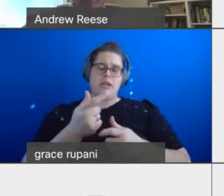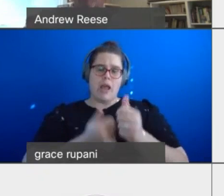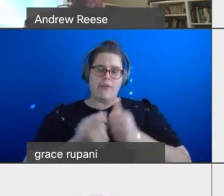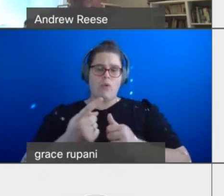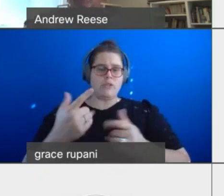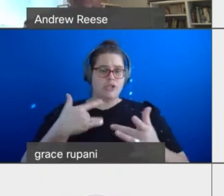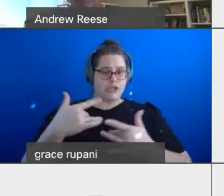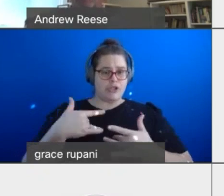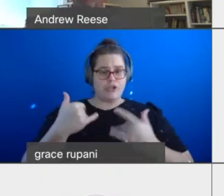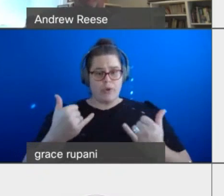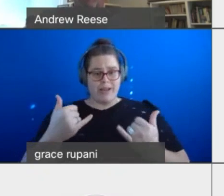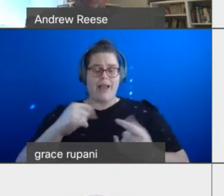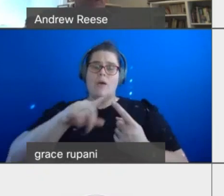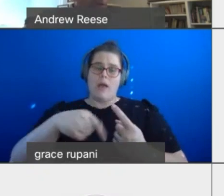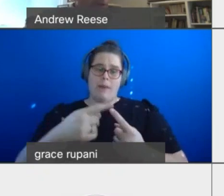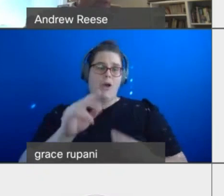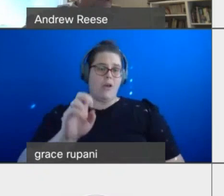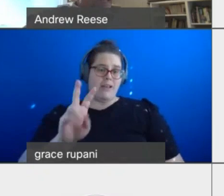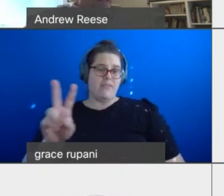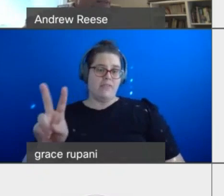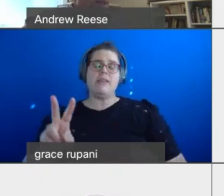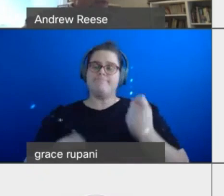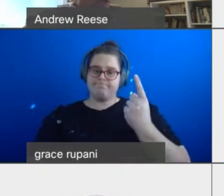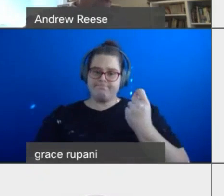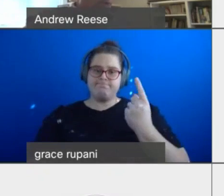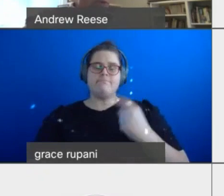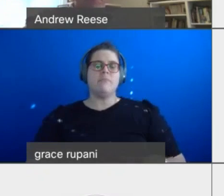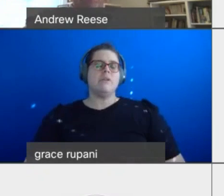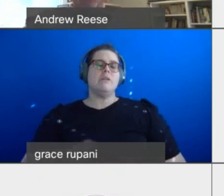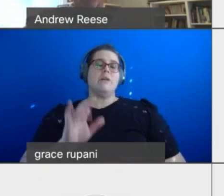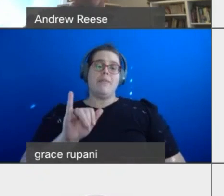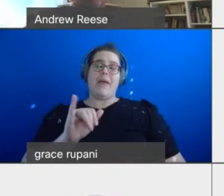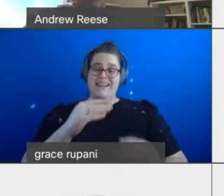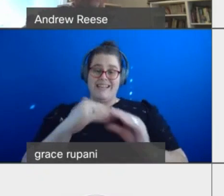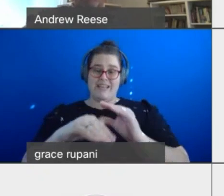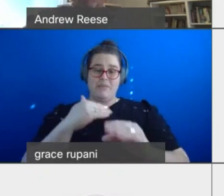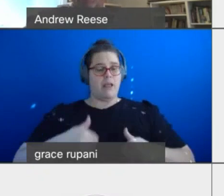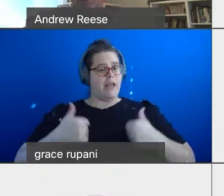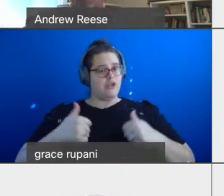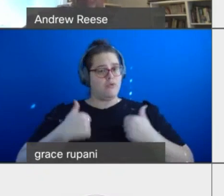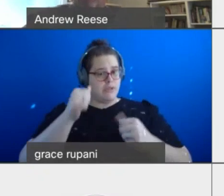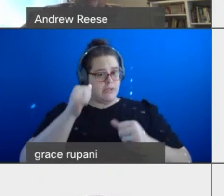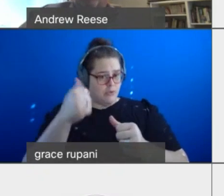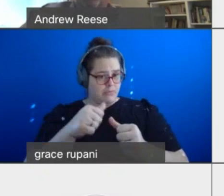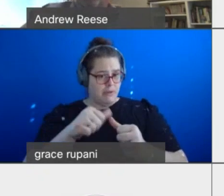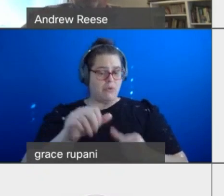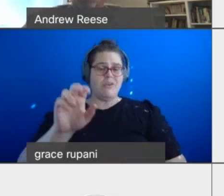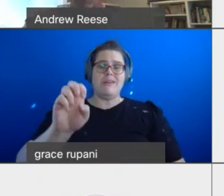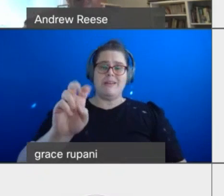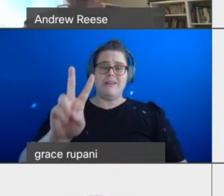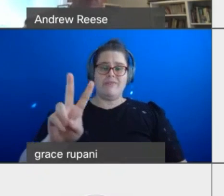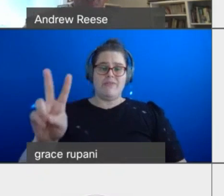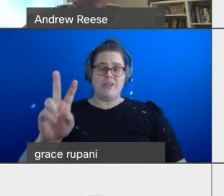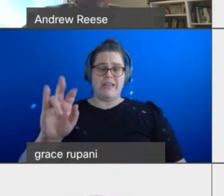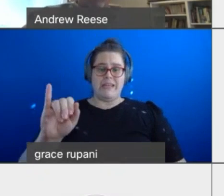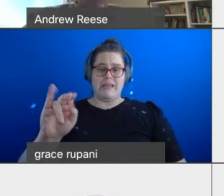concerns right now about EVV. There is that email address where you can send those questions. I think you can also reach